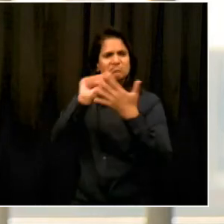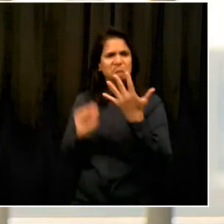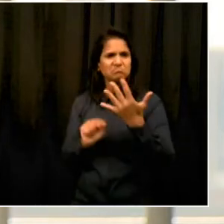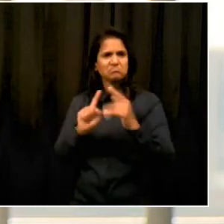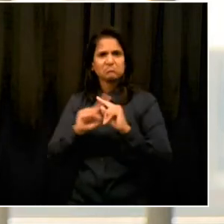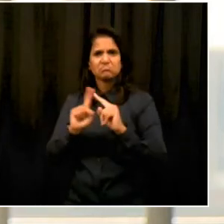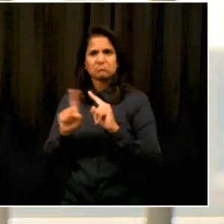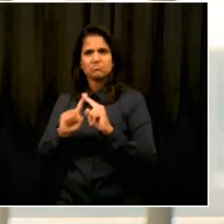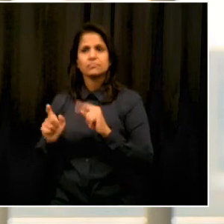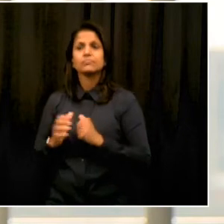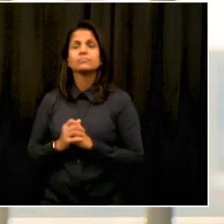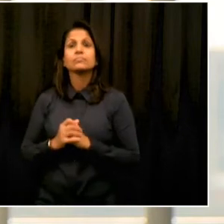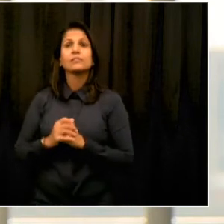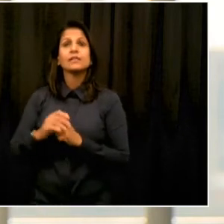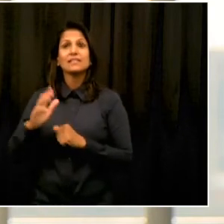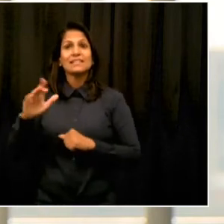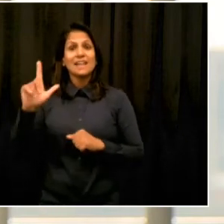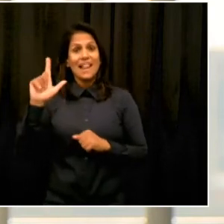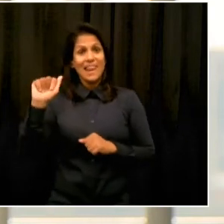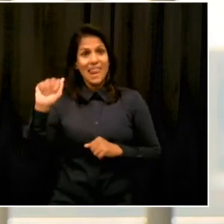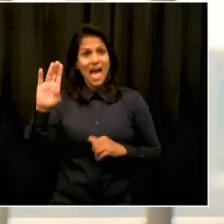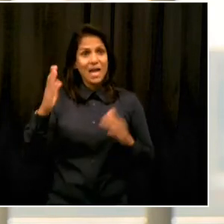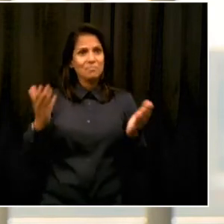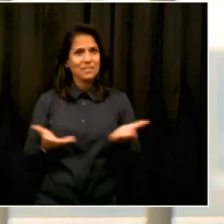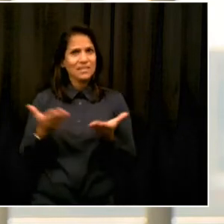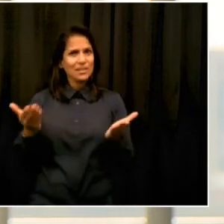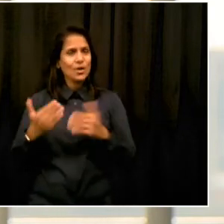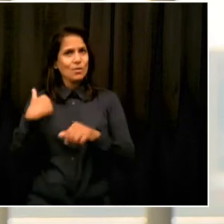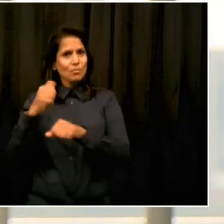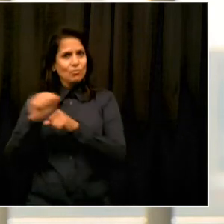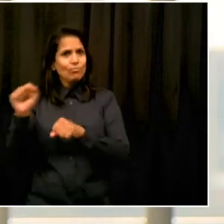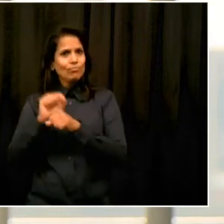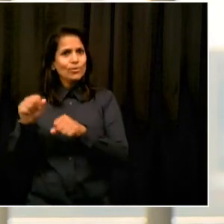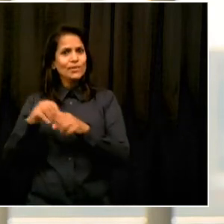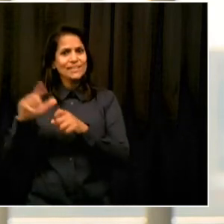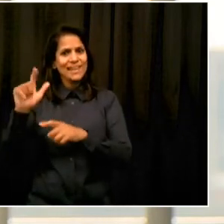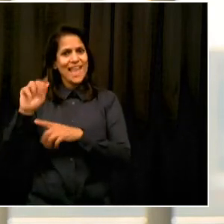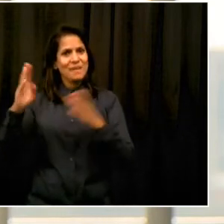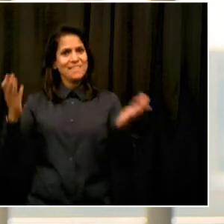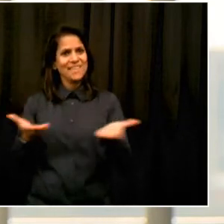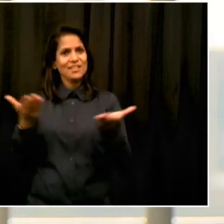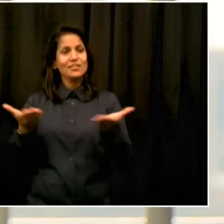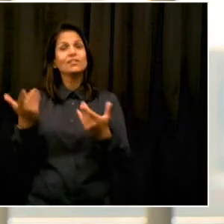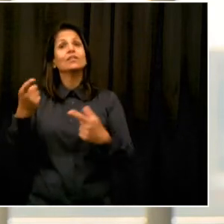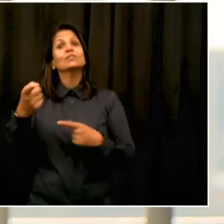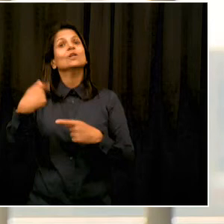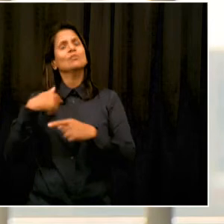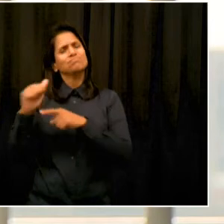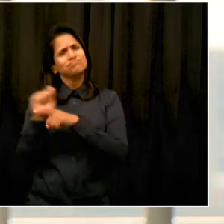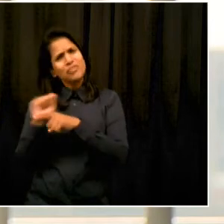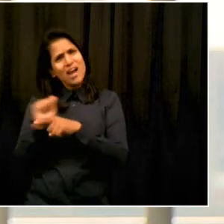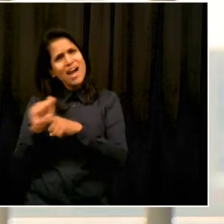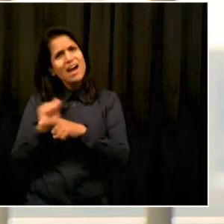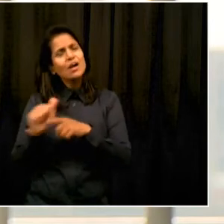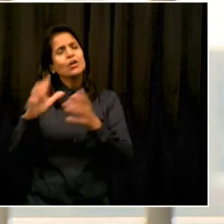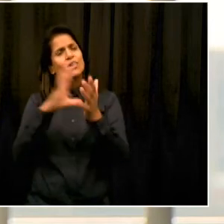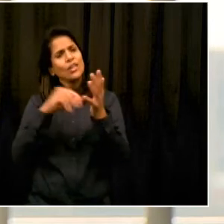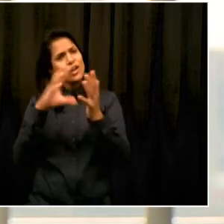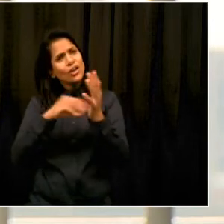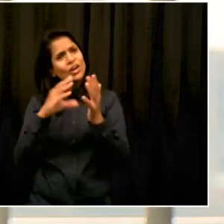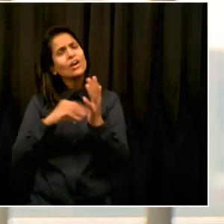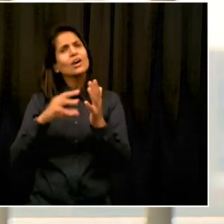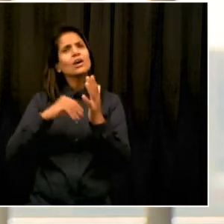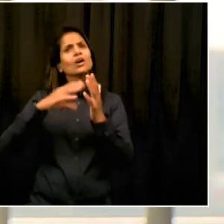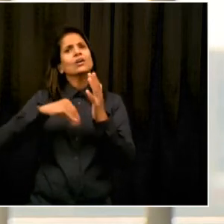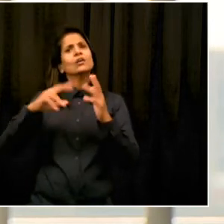health leaders here in New York City, nationally, and around the world. We need that for our own health and security and for the health